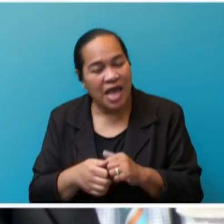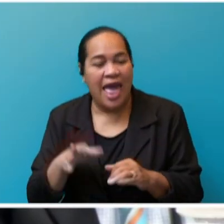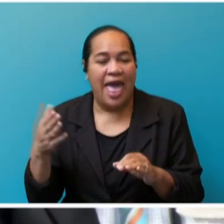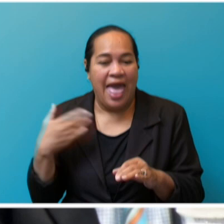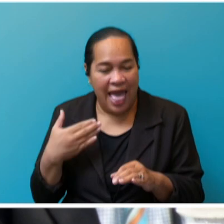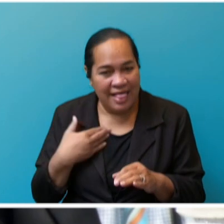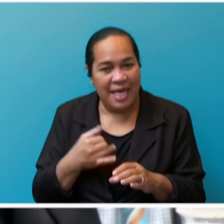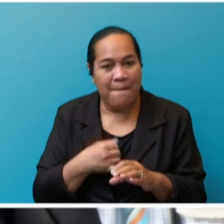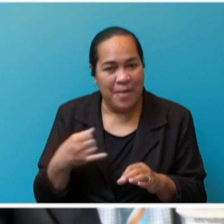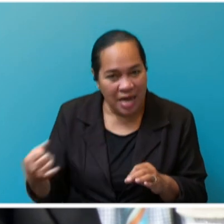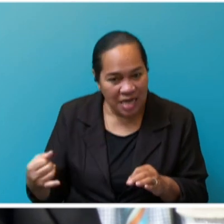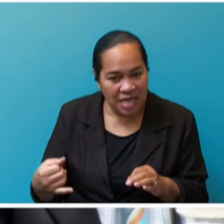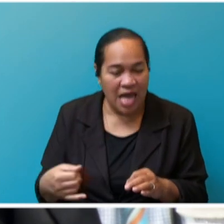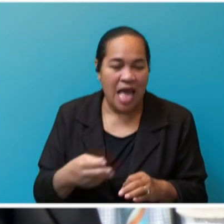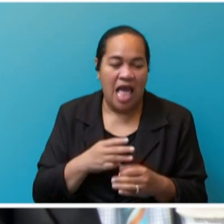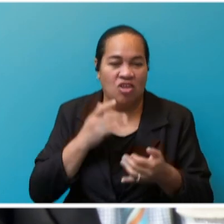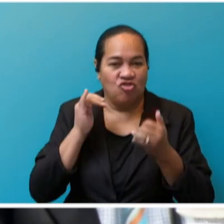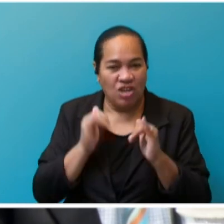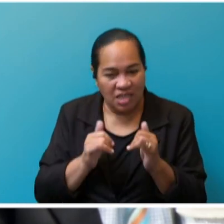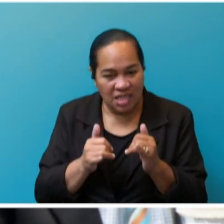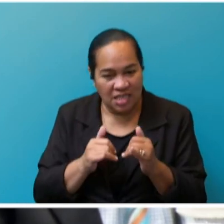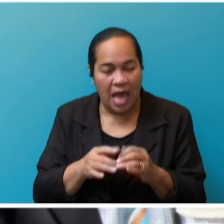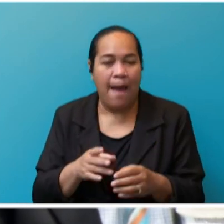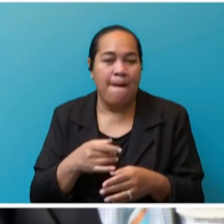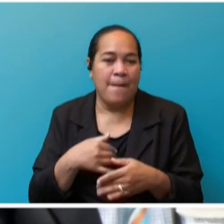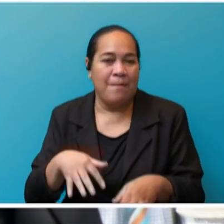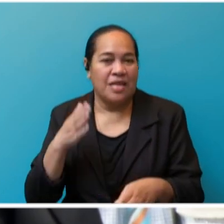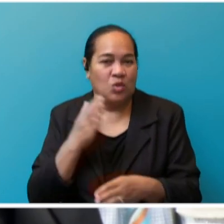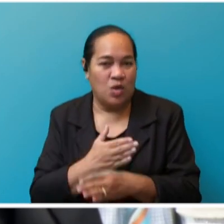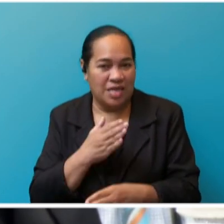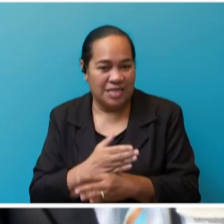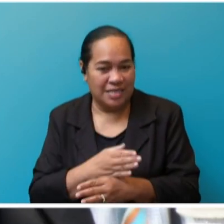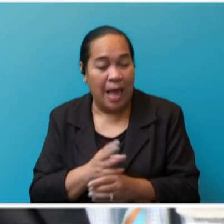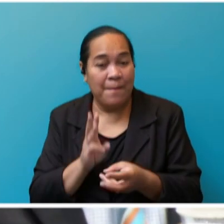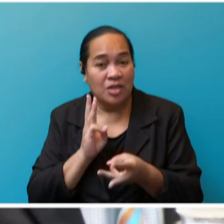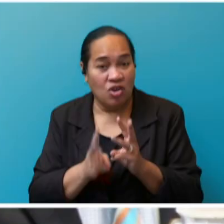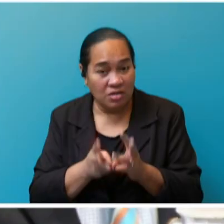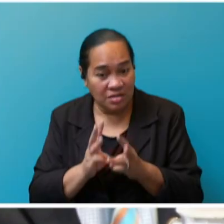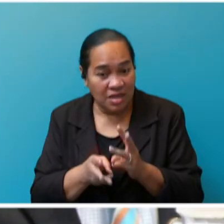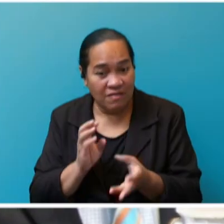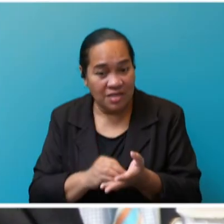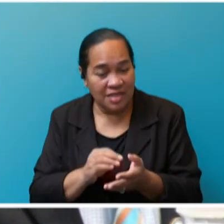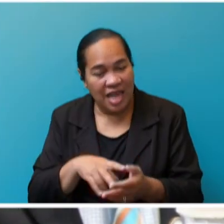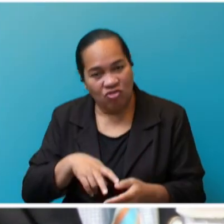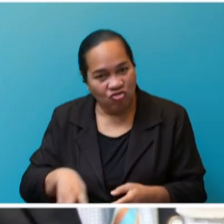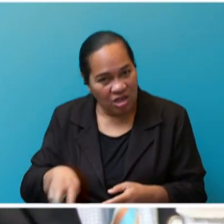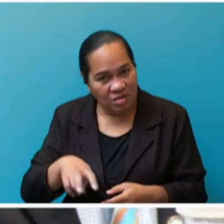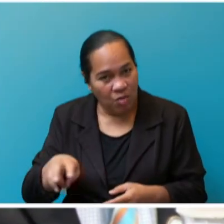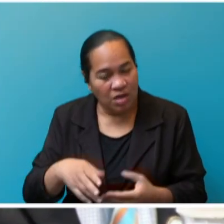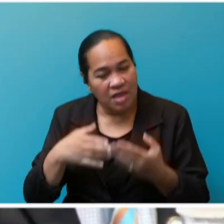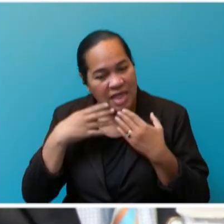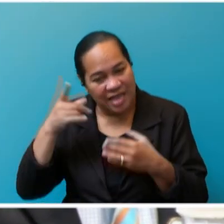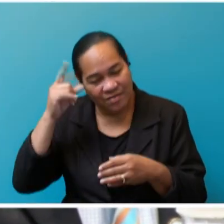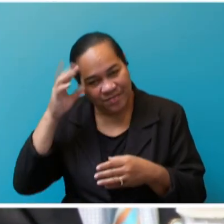Services, Ministry of Justice, Ministry of Public Works, Meteorological Services and Transport, Ministry of Ethiopian Affairs